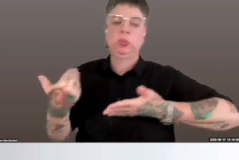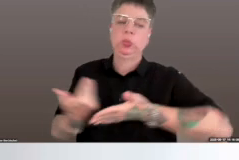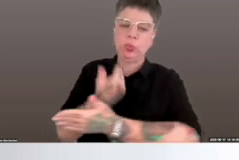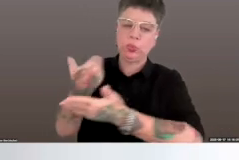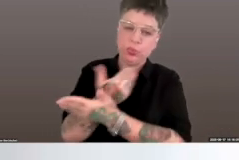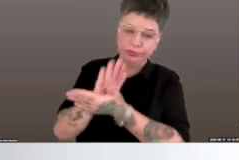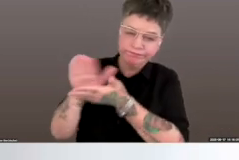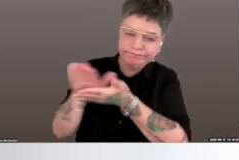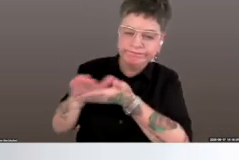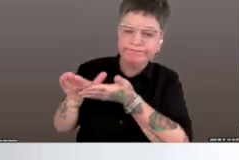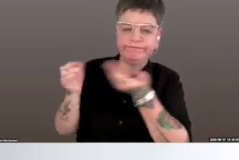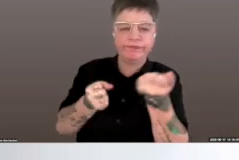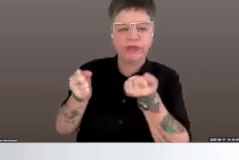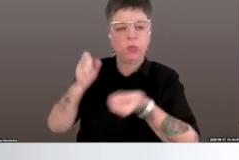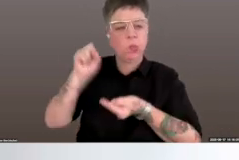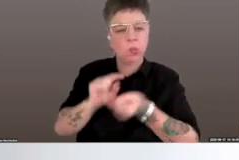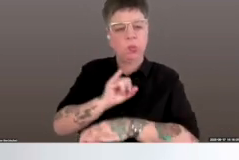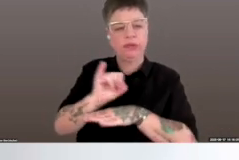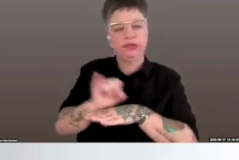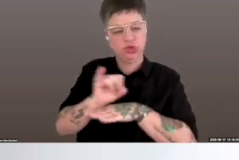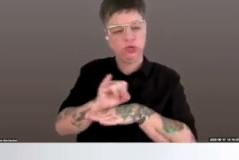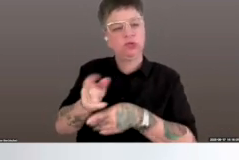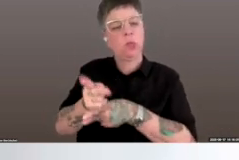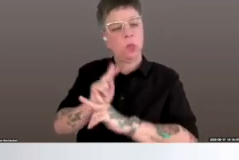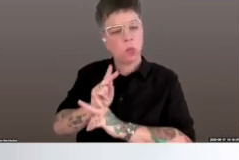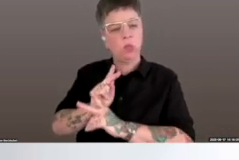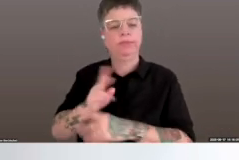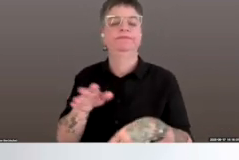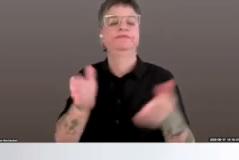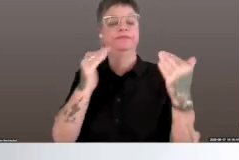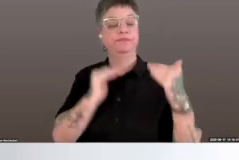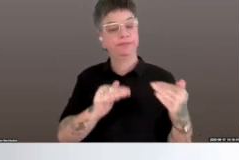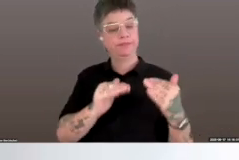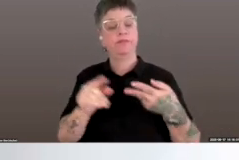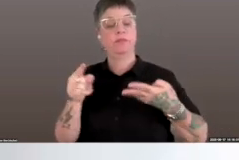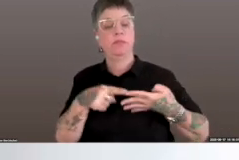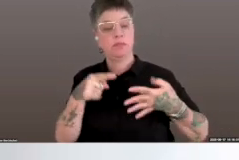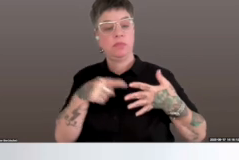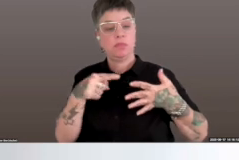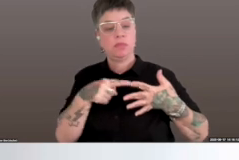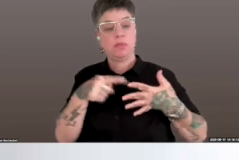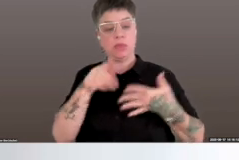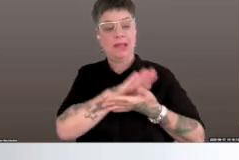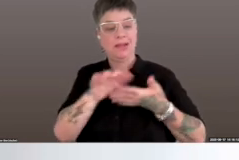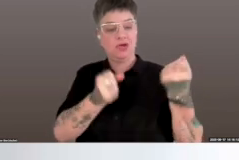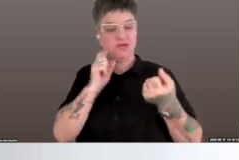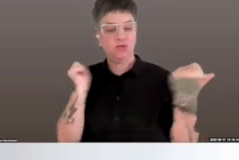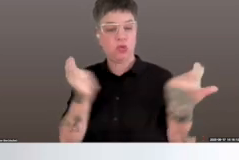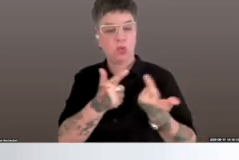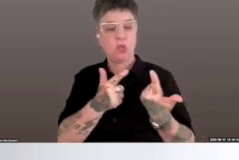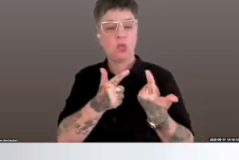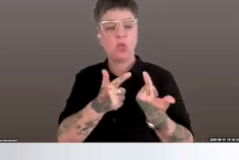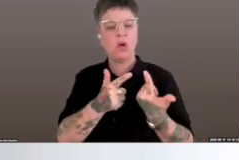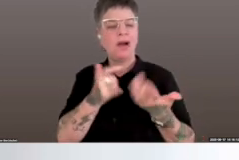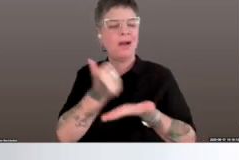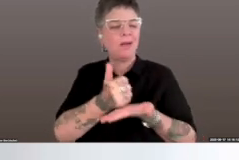vehicle grant or a low-interest loan. Clean Cars for All is run by the 5 major air districts and also provides a scrap and replace